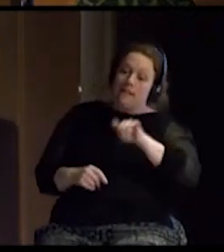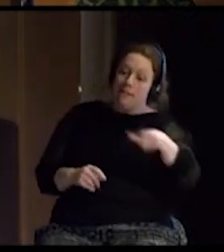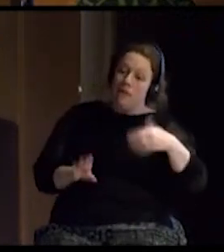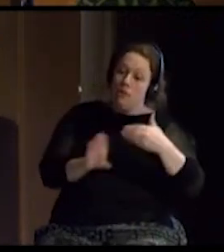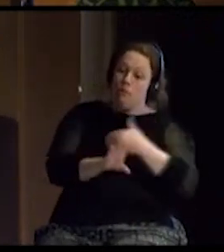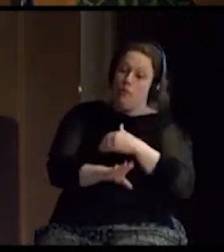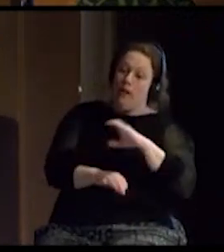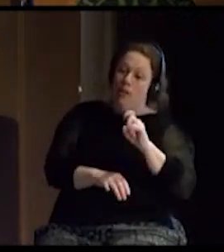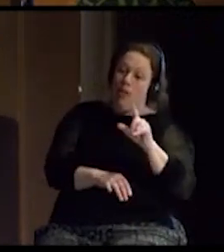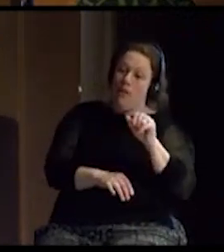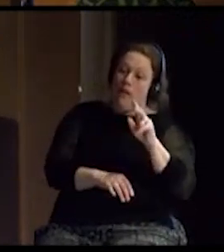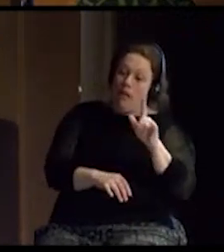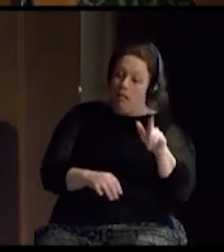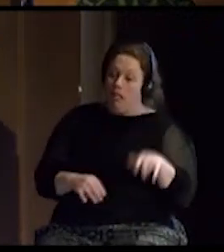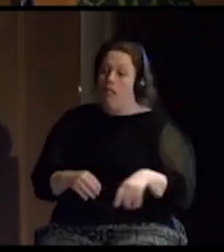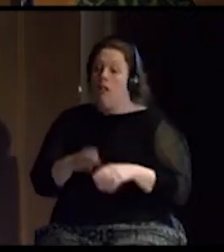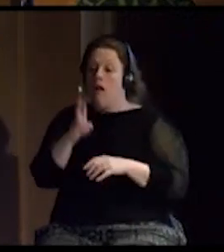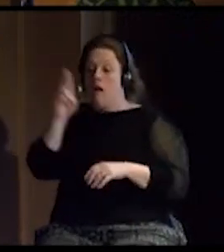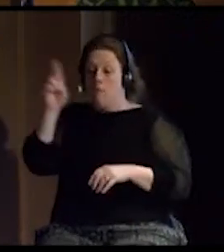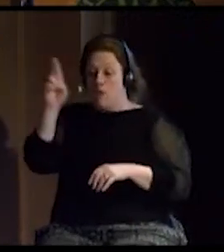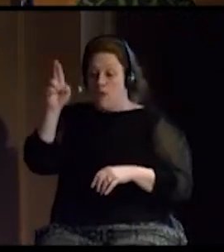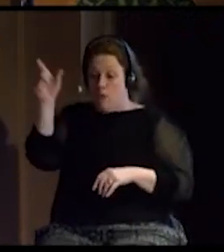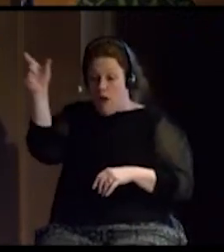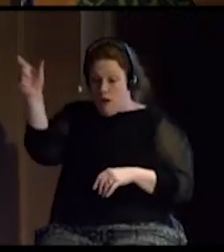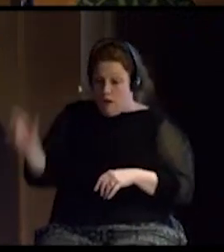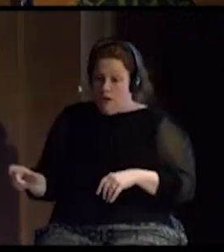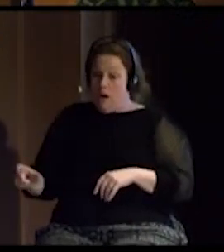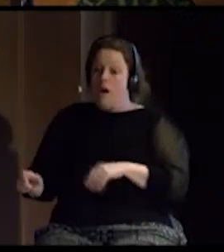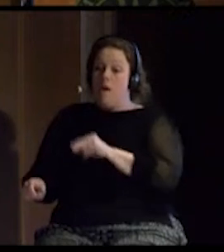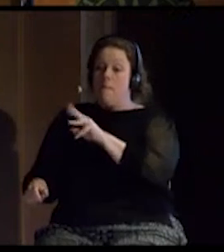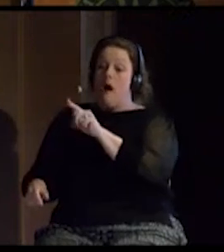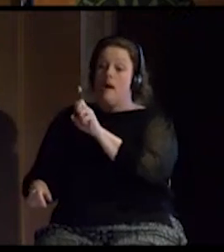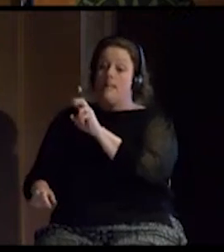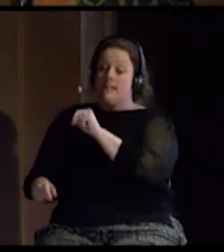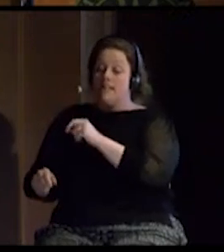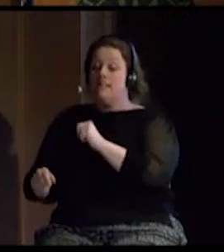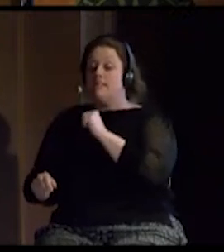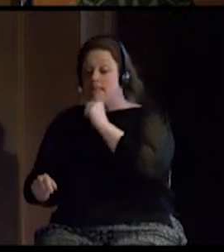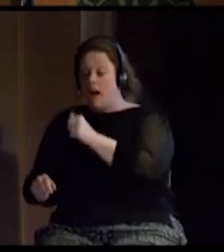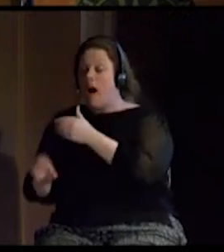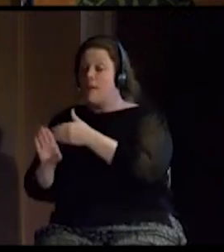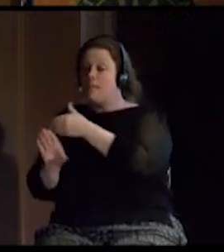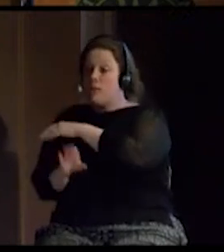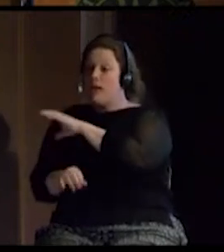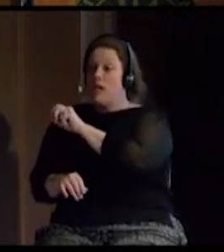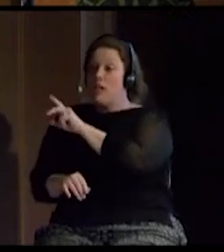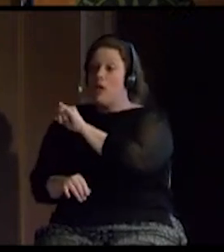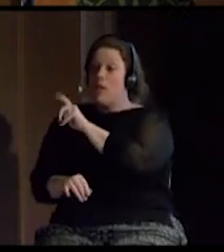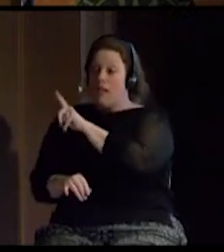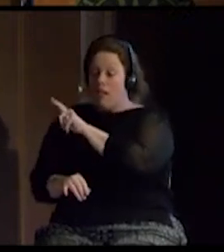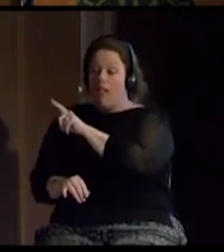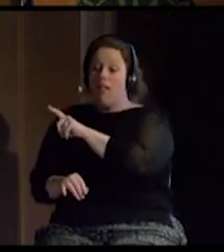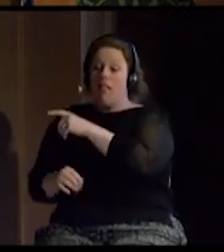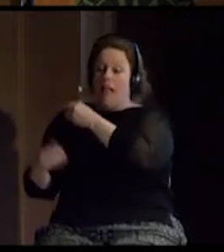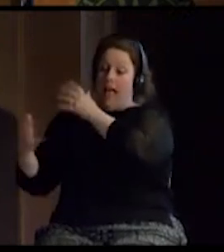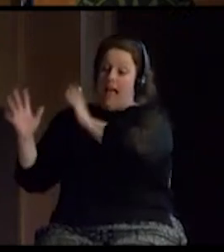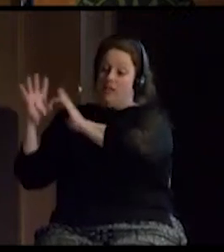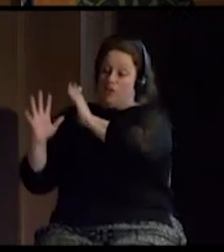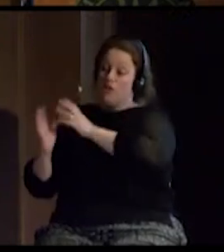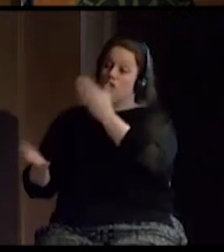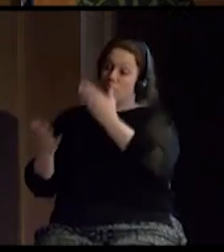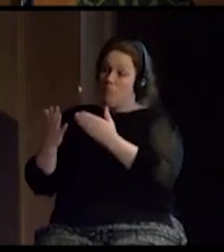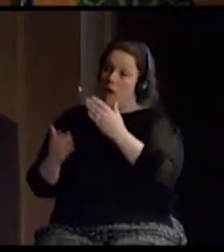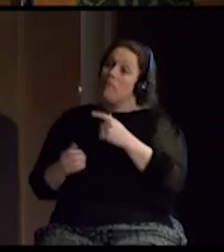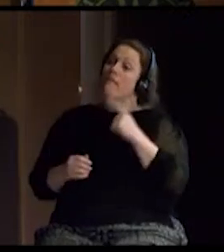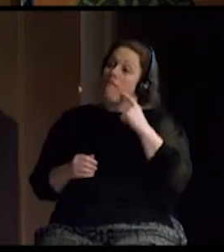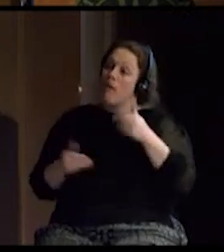dog. And we found that mutton's non-pre-colonial ancestry most likely stems from introduced European